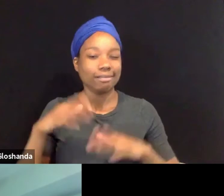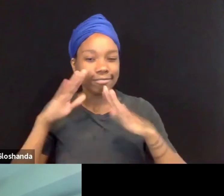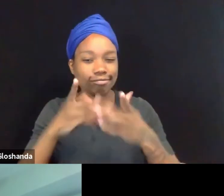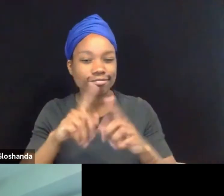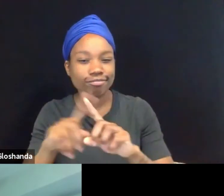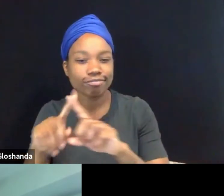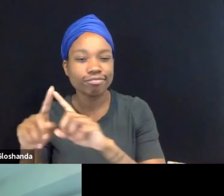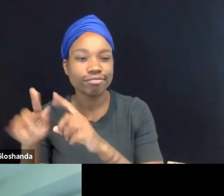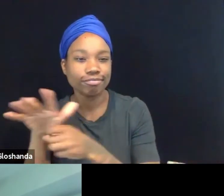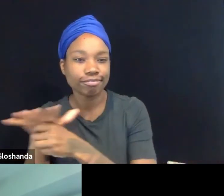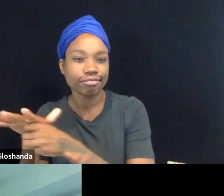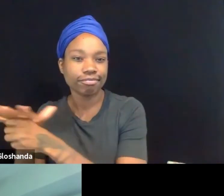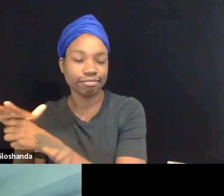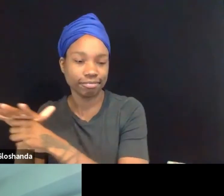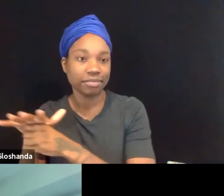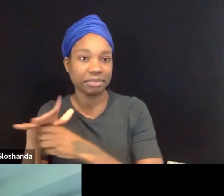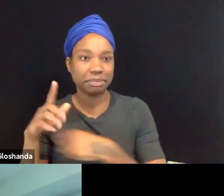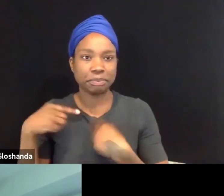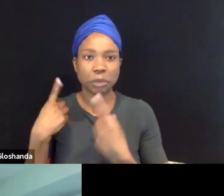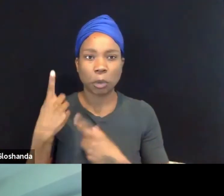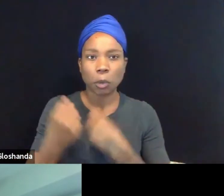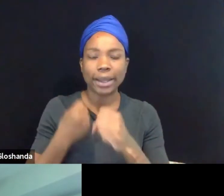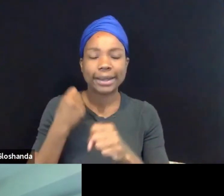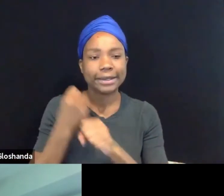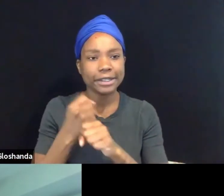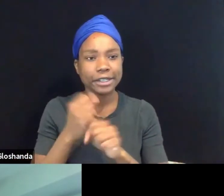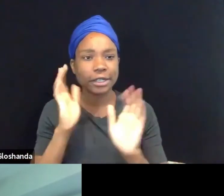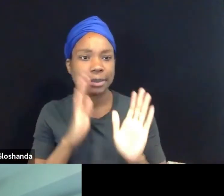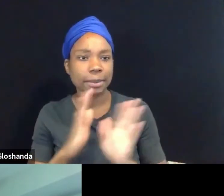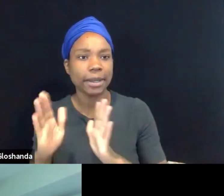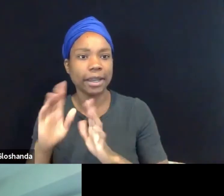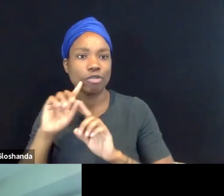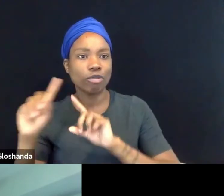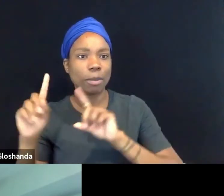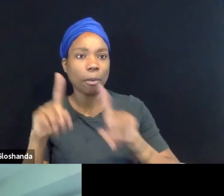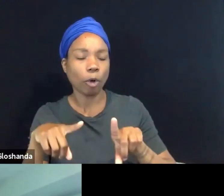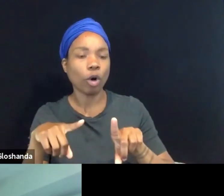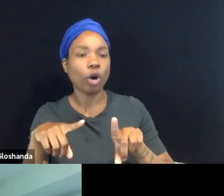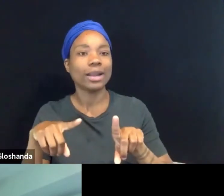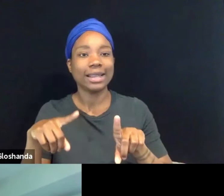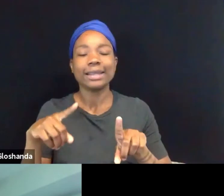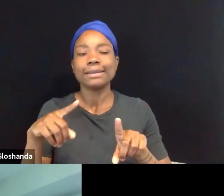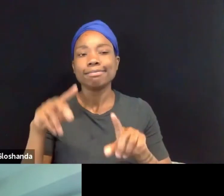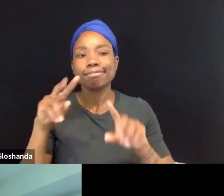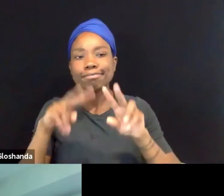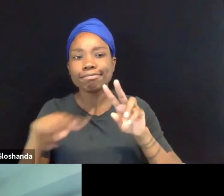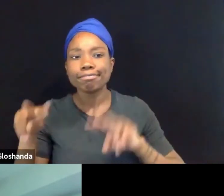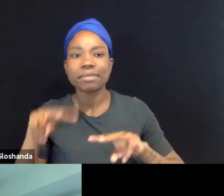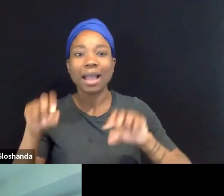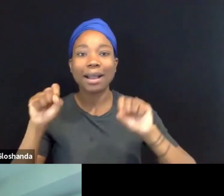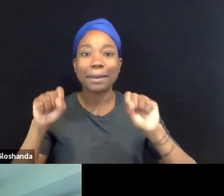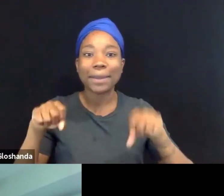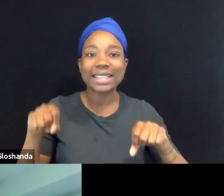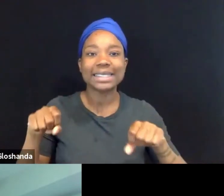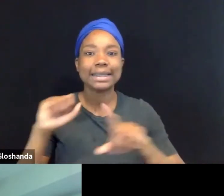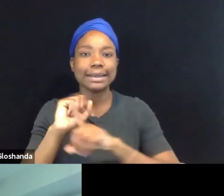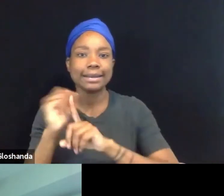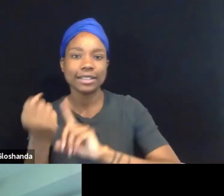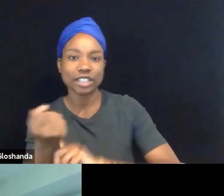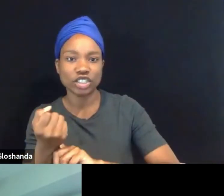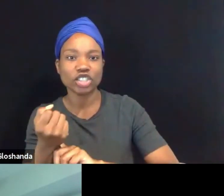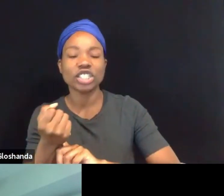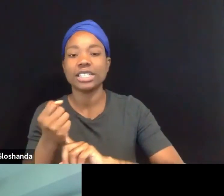putting together the report. They're looking at things like capacity and condition, but also I'll just highlight